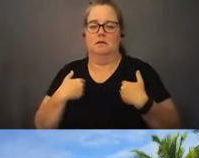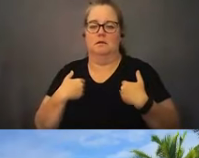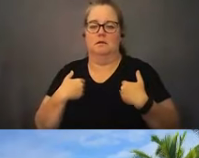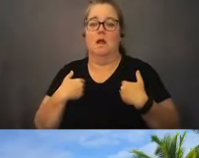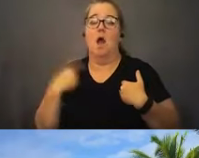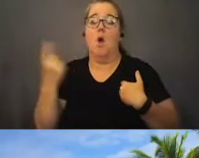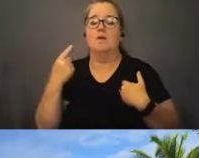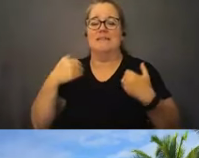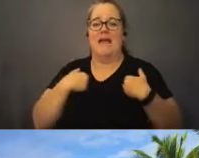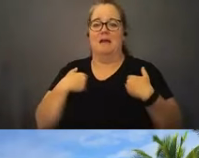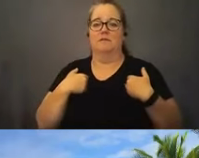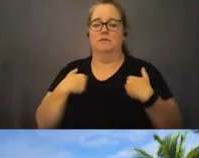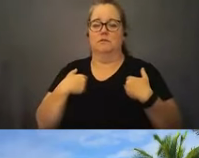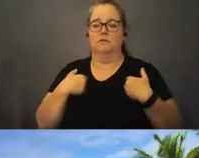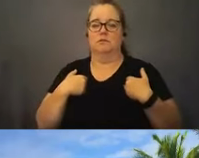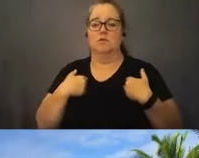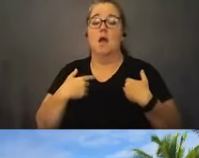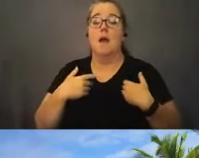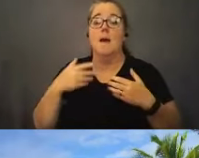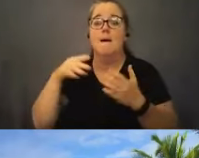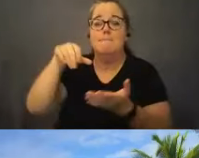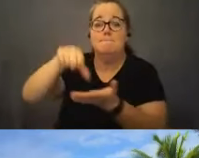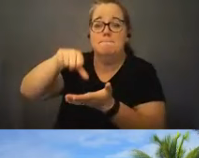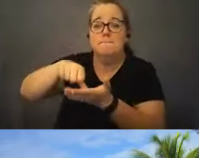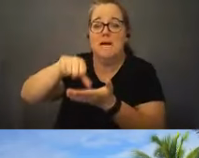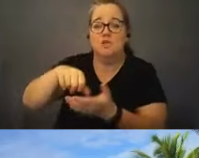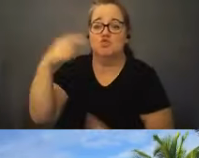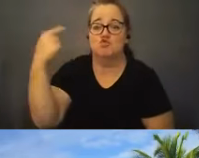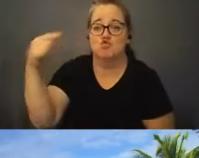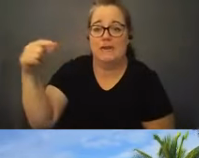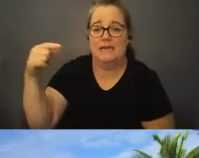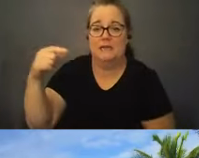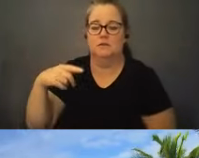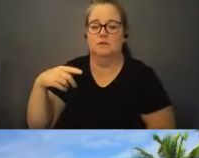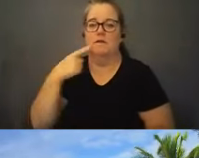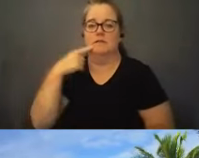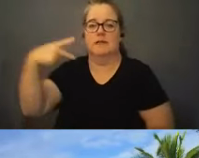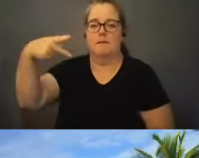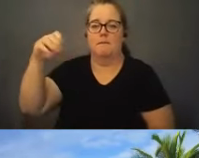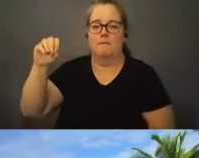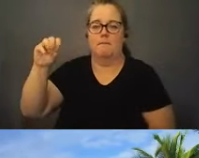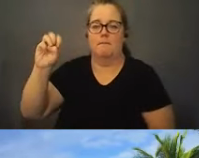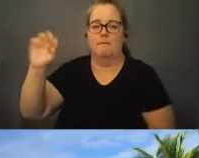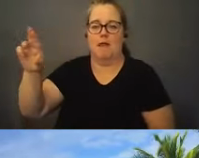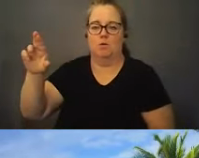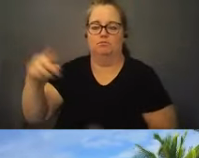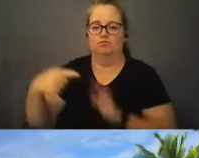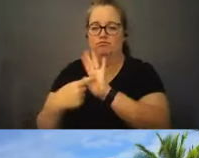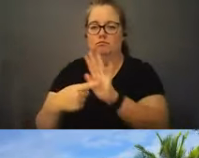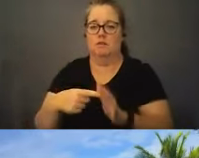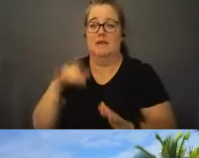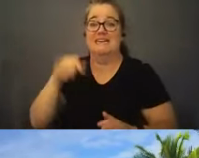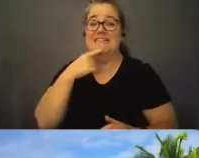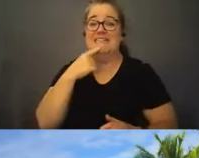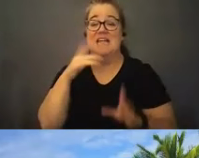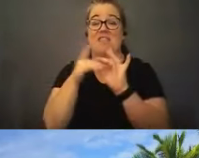always a big green button or power button that says turn it on. This is a training